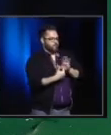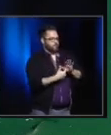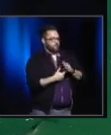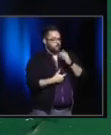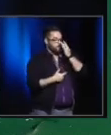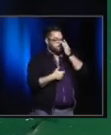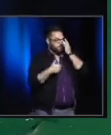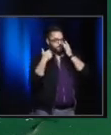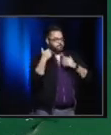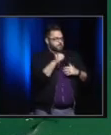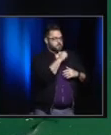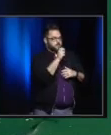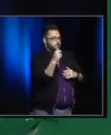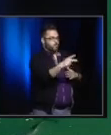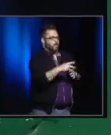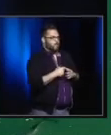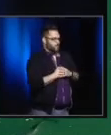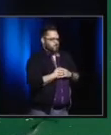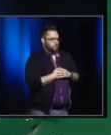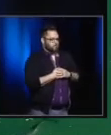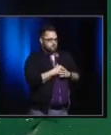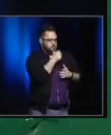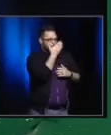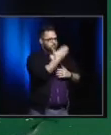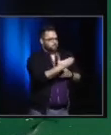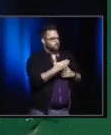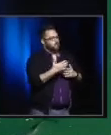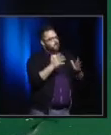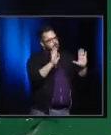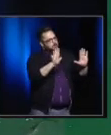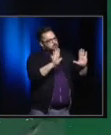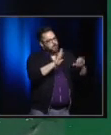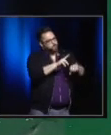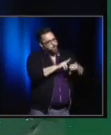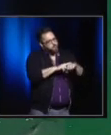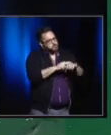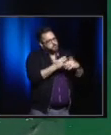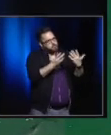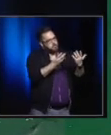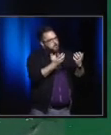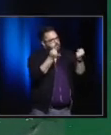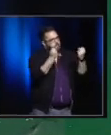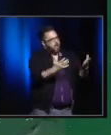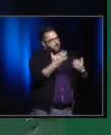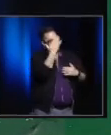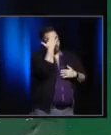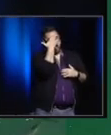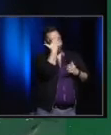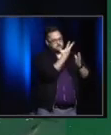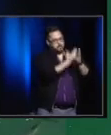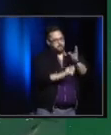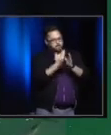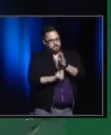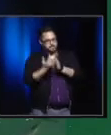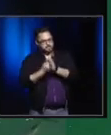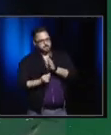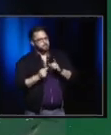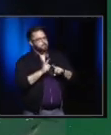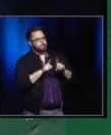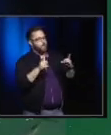is not okay. Of course, there are many gaps in knowledge. This question list should go on, but we must